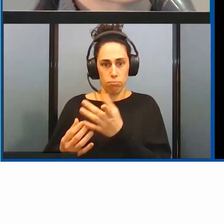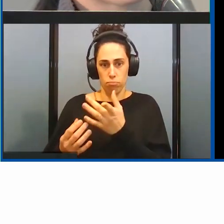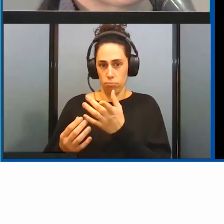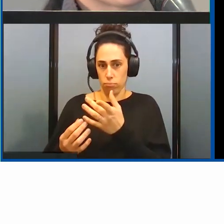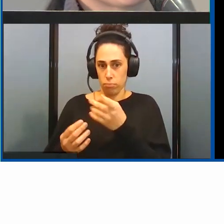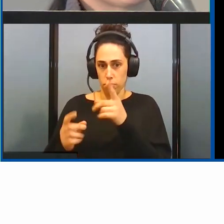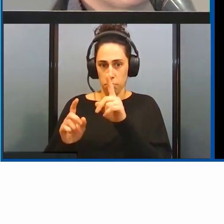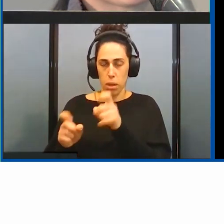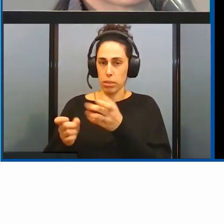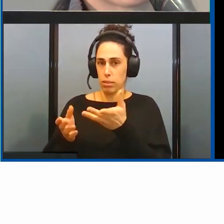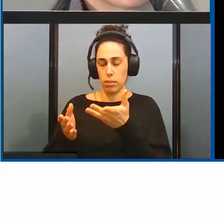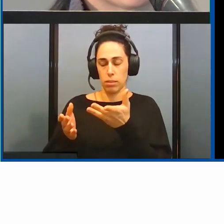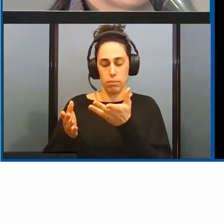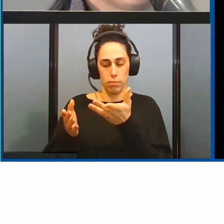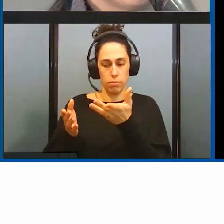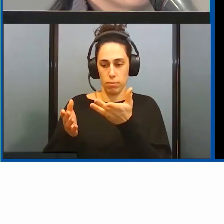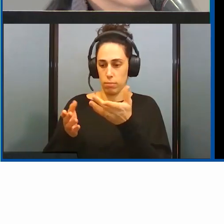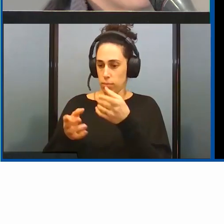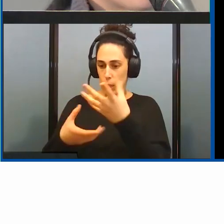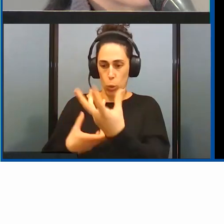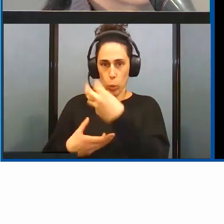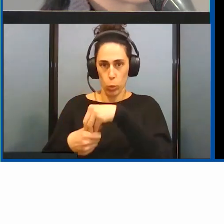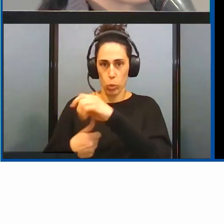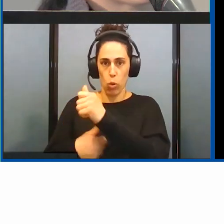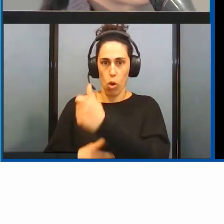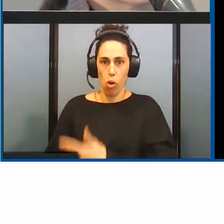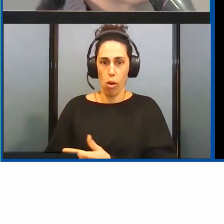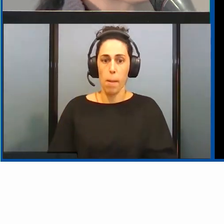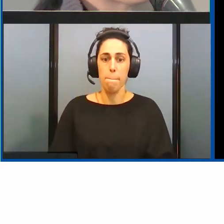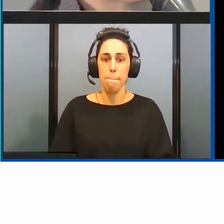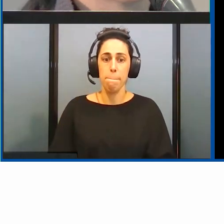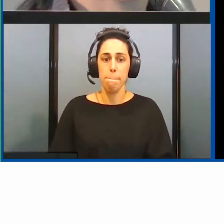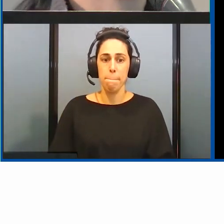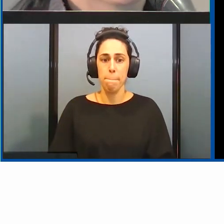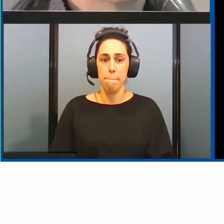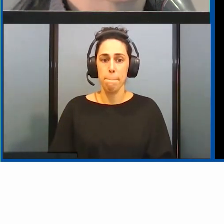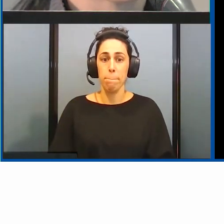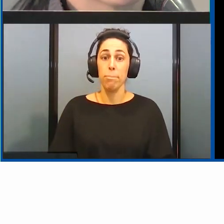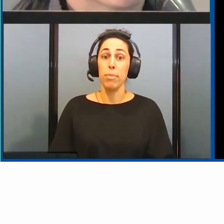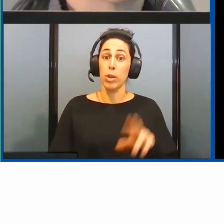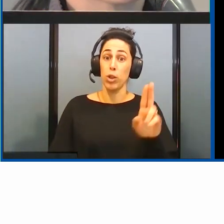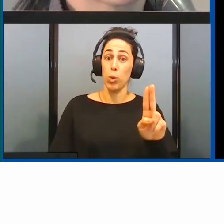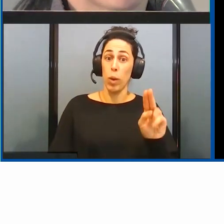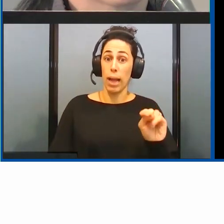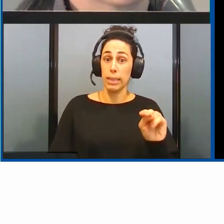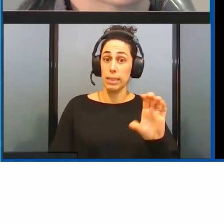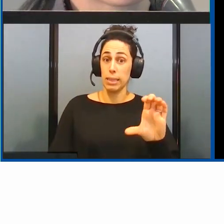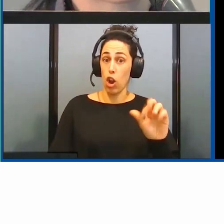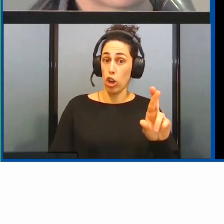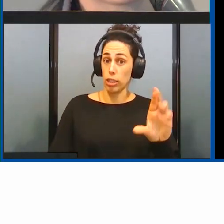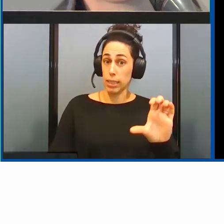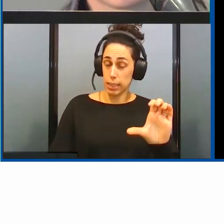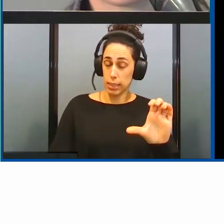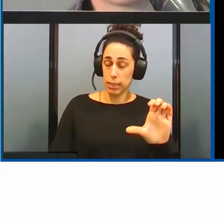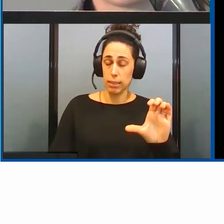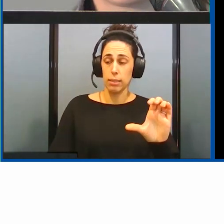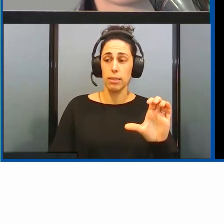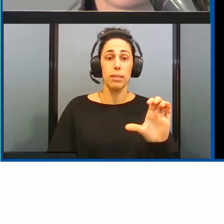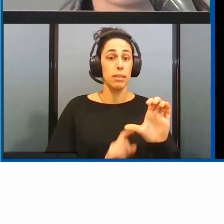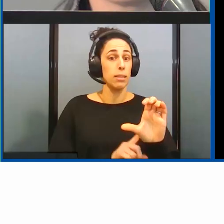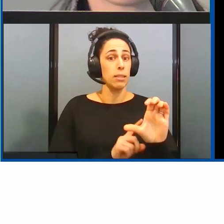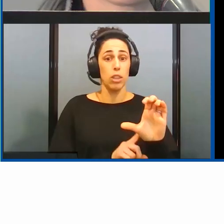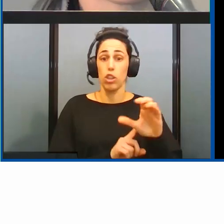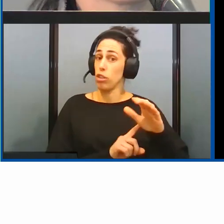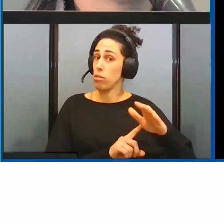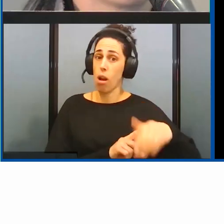are signatories to the UNCRC, the UNCRC itself has not been adopted across Canada